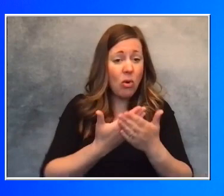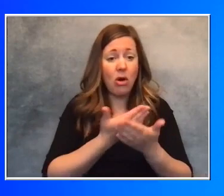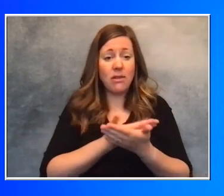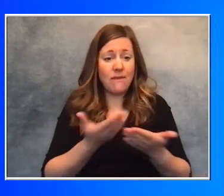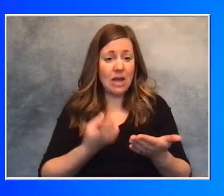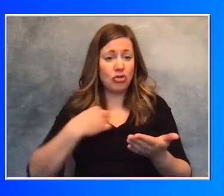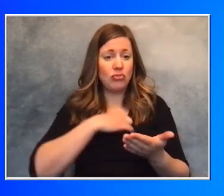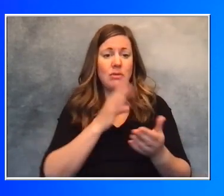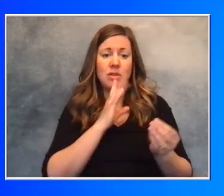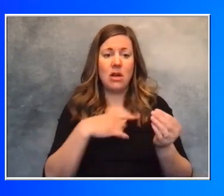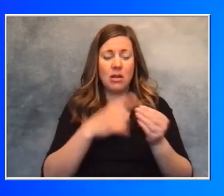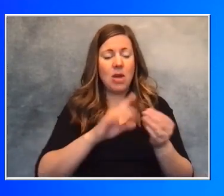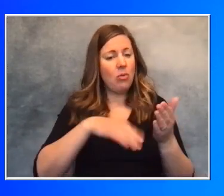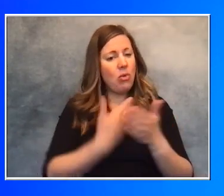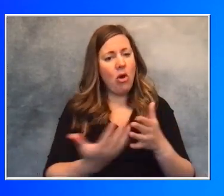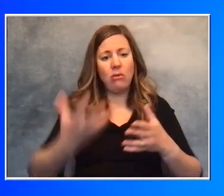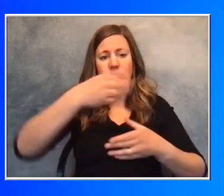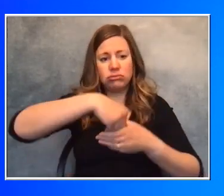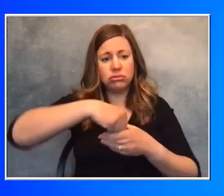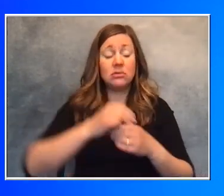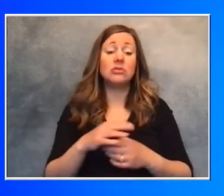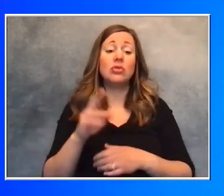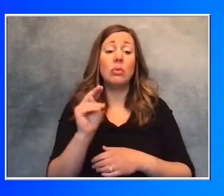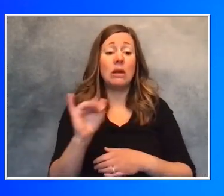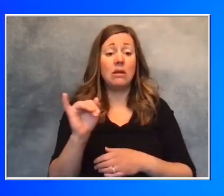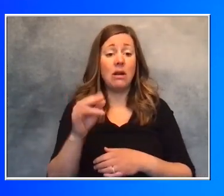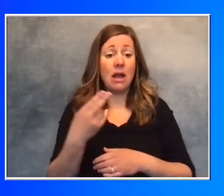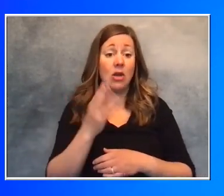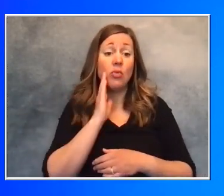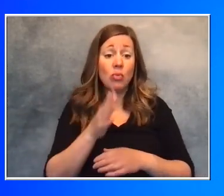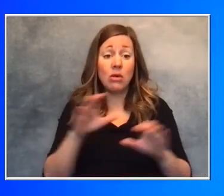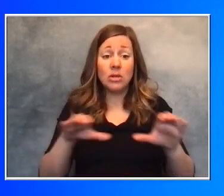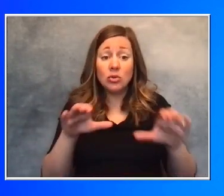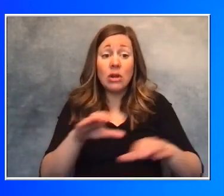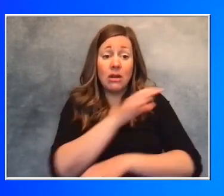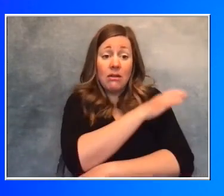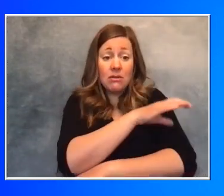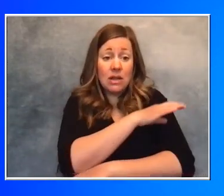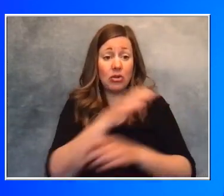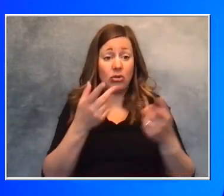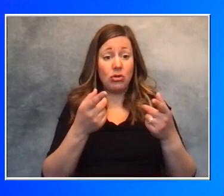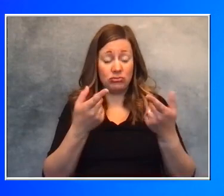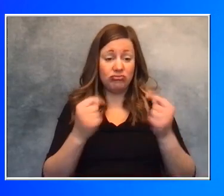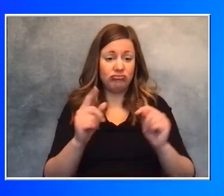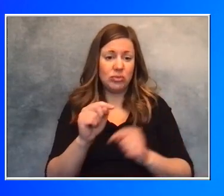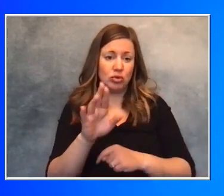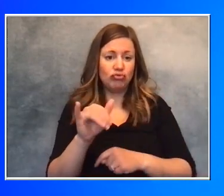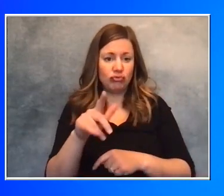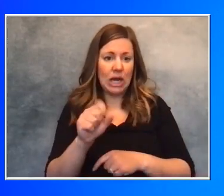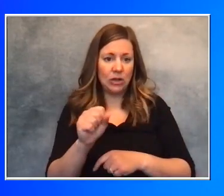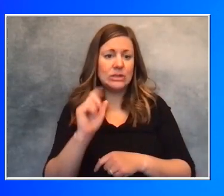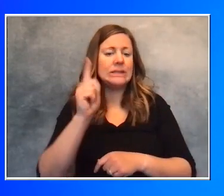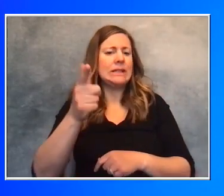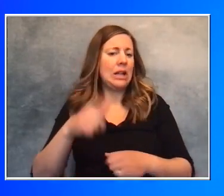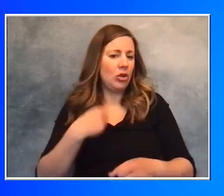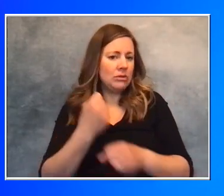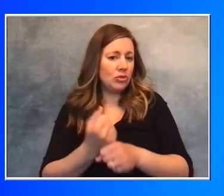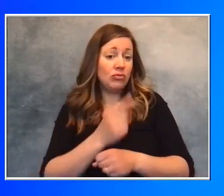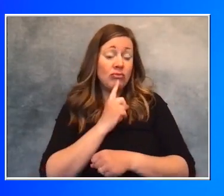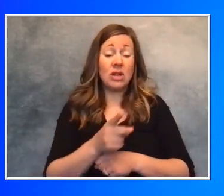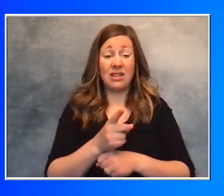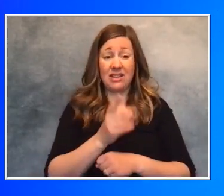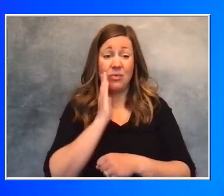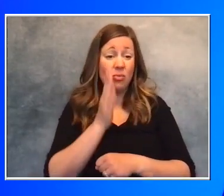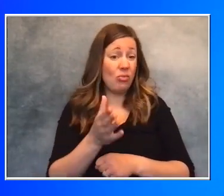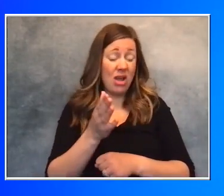And so the NIH will be doing clinical trials starting later this year with enough power to really inform